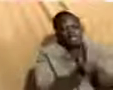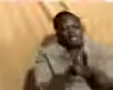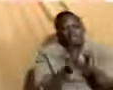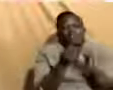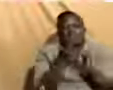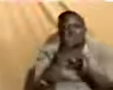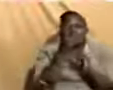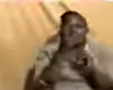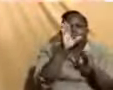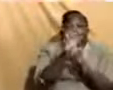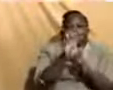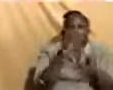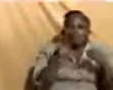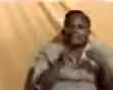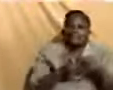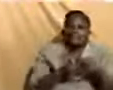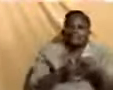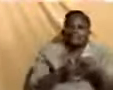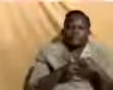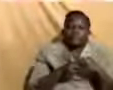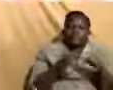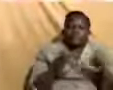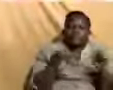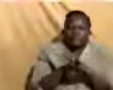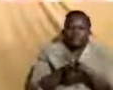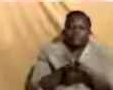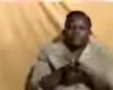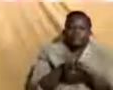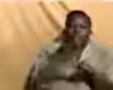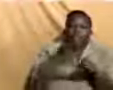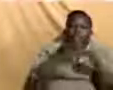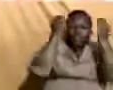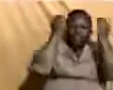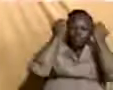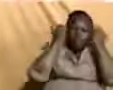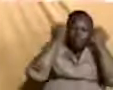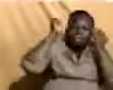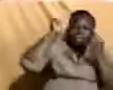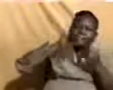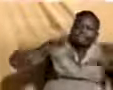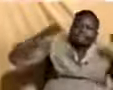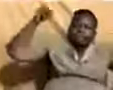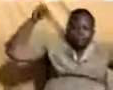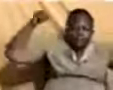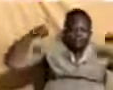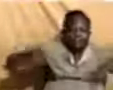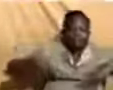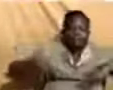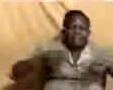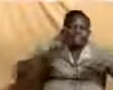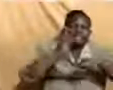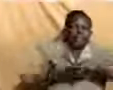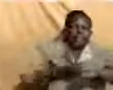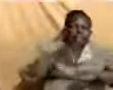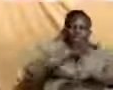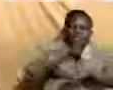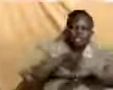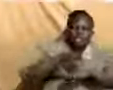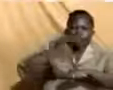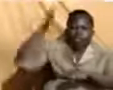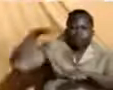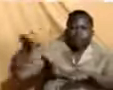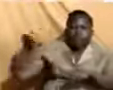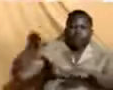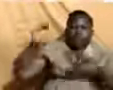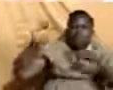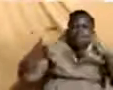and 257. And that is basically what this court should clarify, such that when parliamentarians within Parliament are debating on